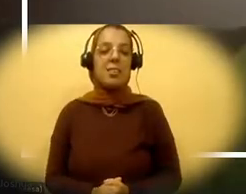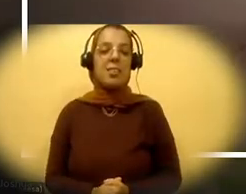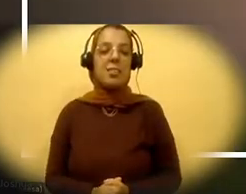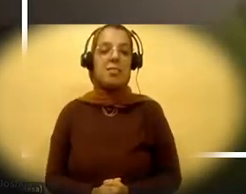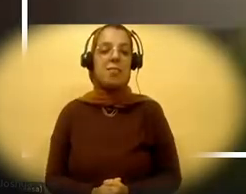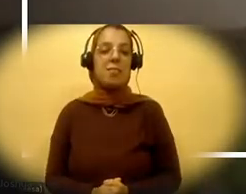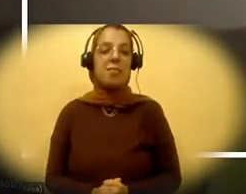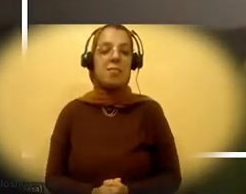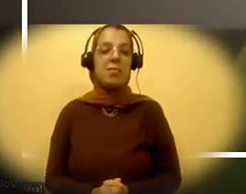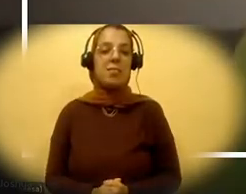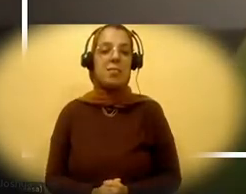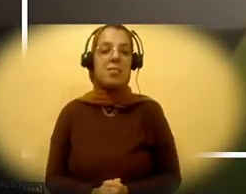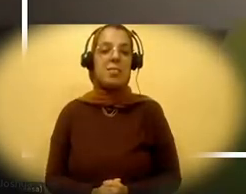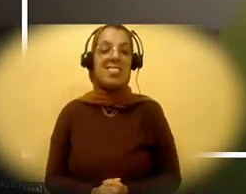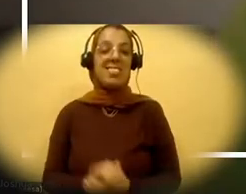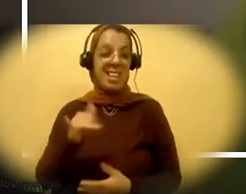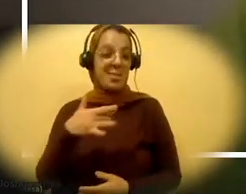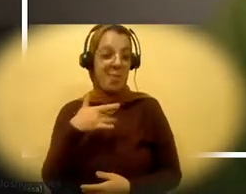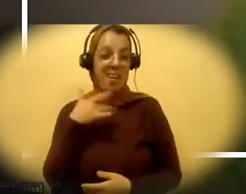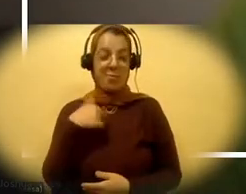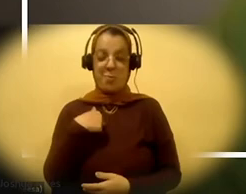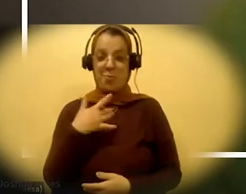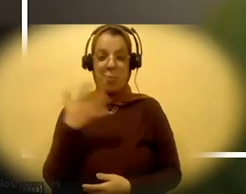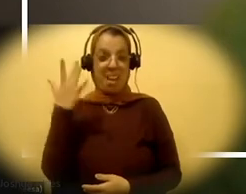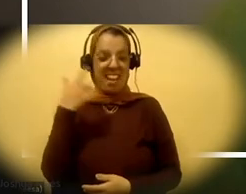like strive for, like in that stuff, you know?